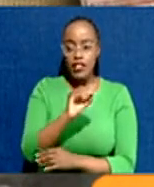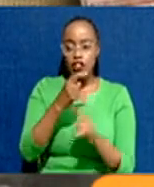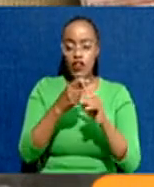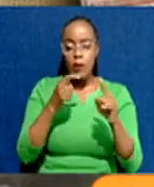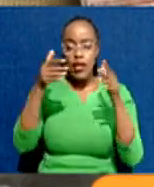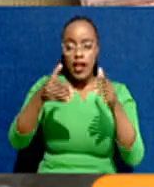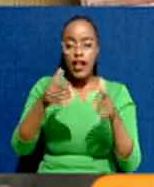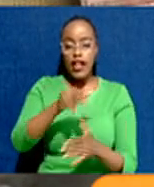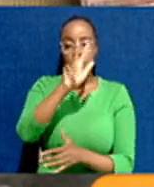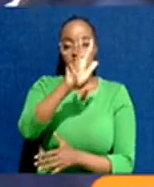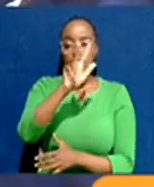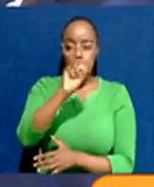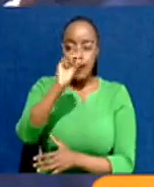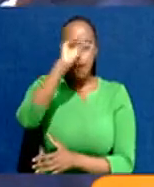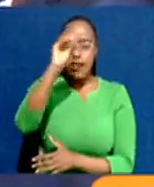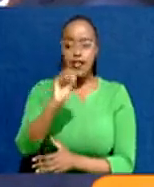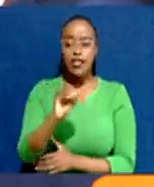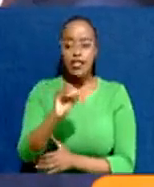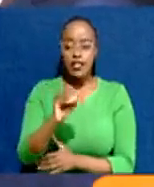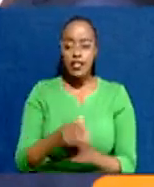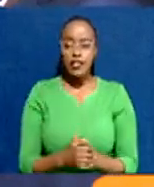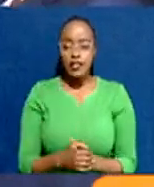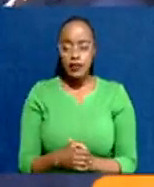the current 30%.